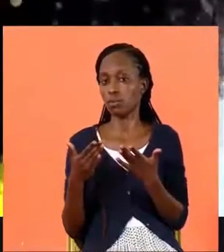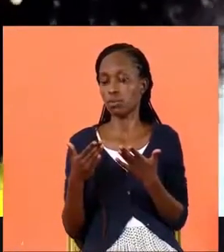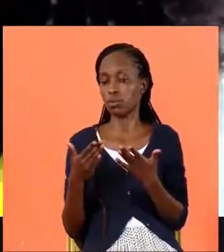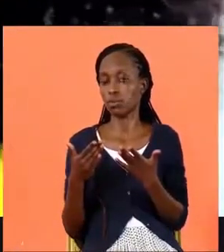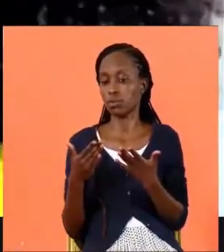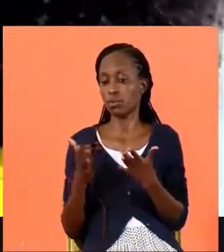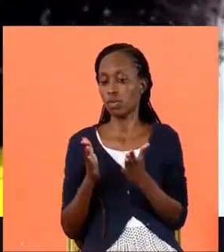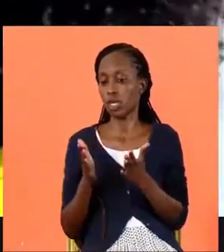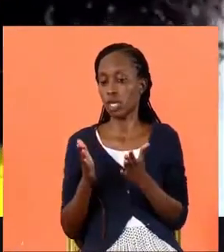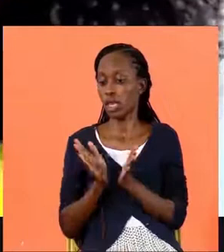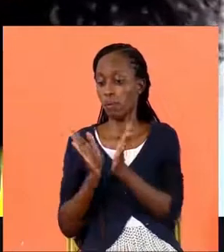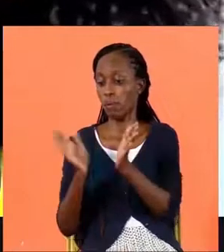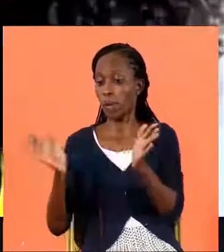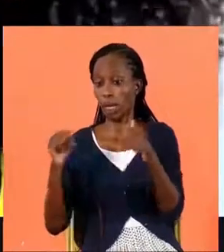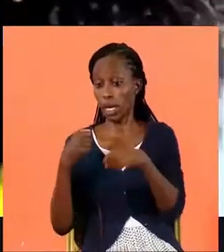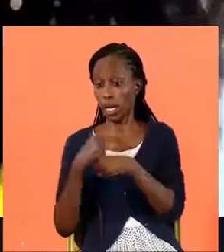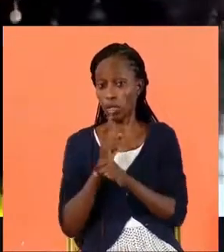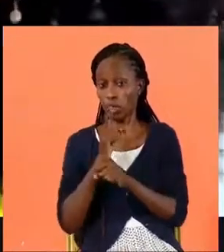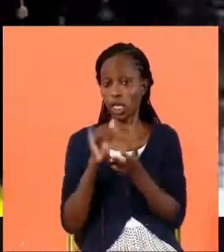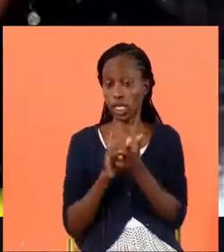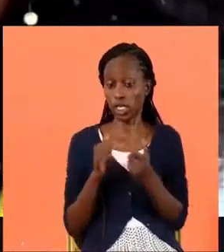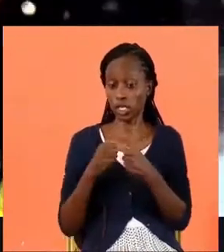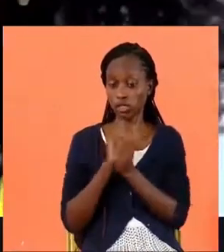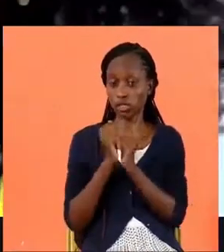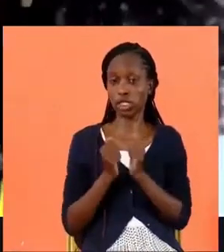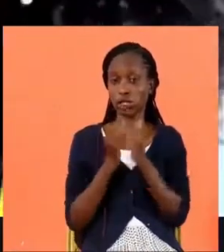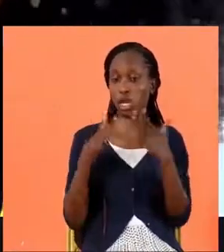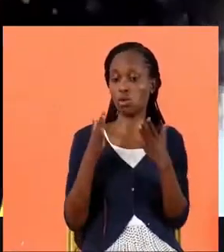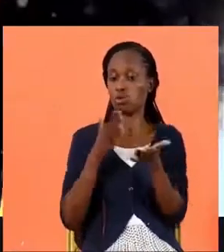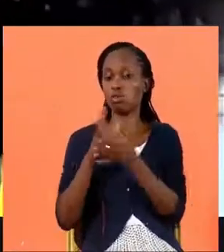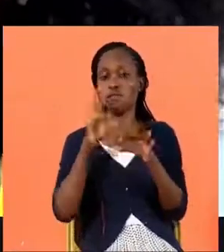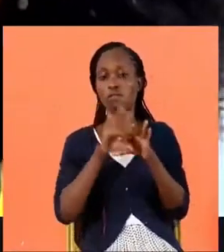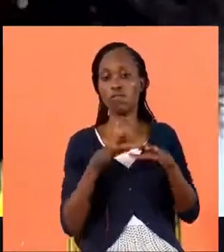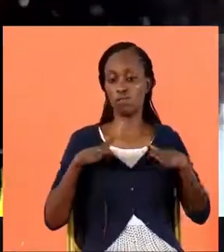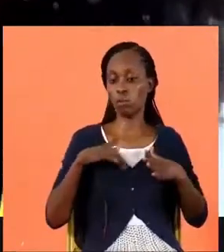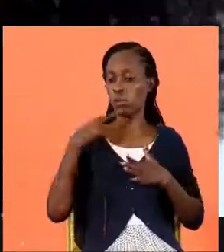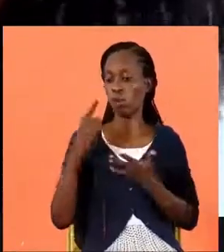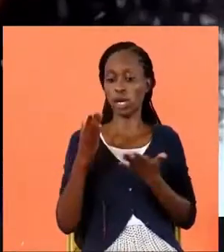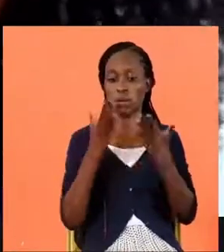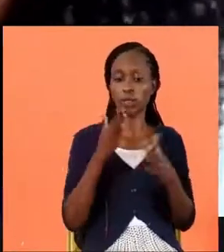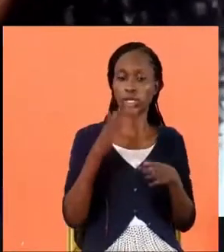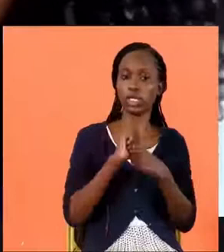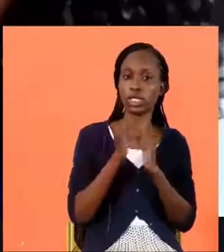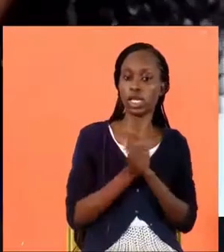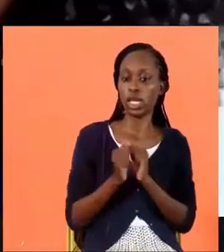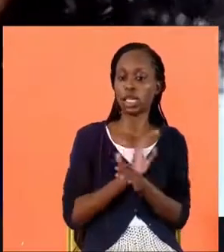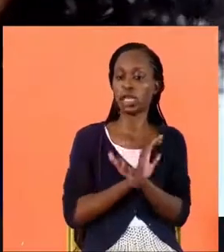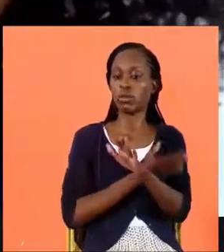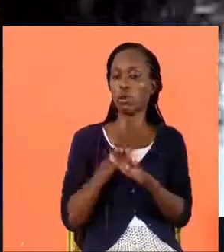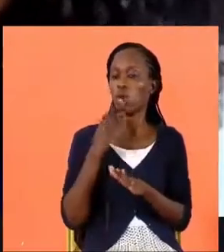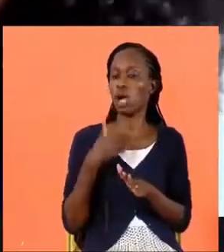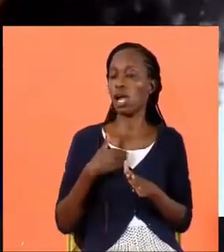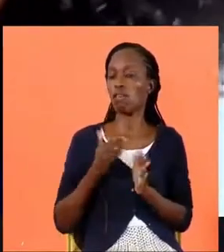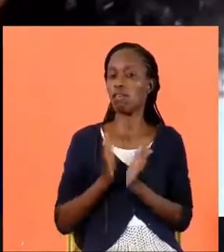to ensure that change happens, is by voting for people who will actually affect the change. So the power resides within the stakeholders,